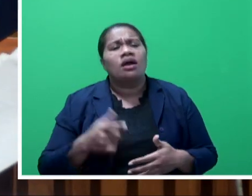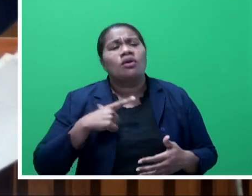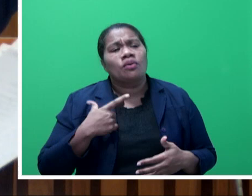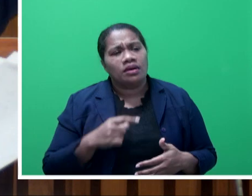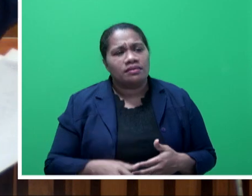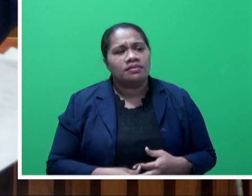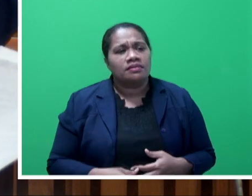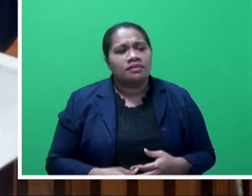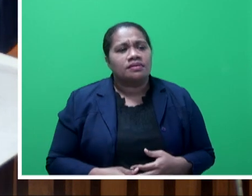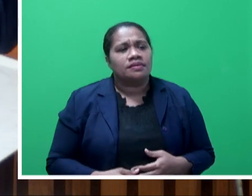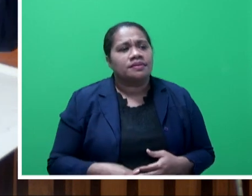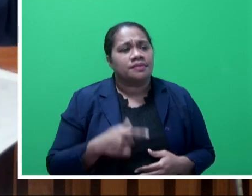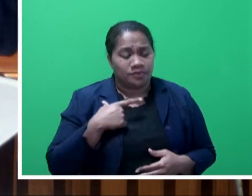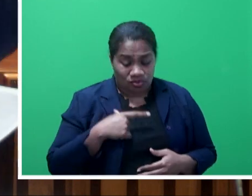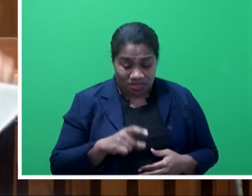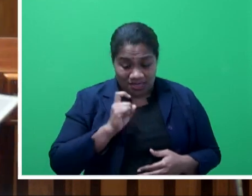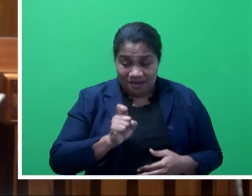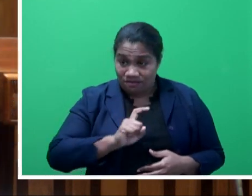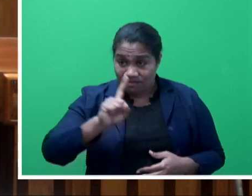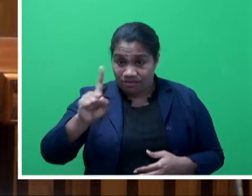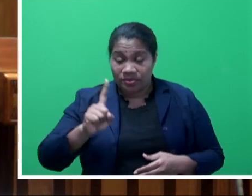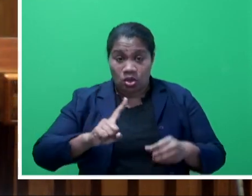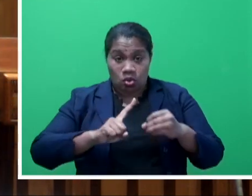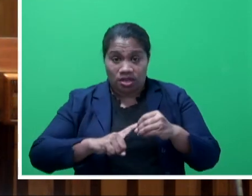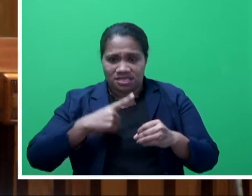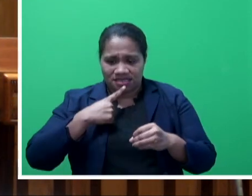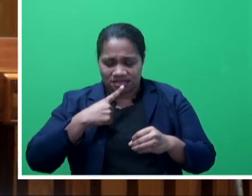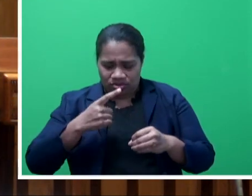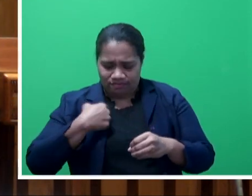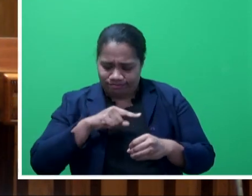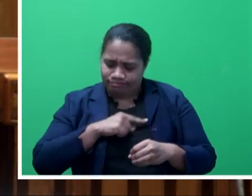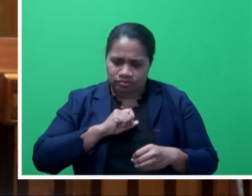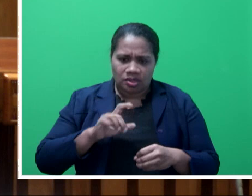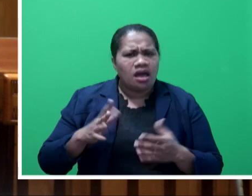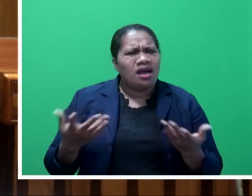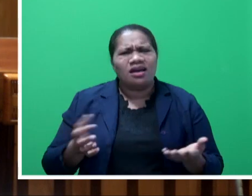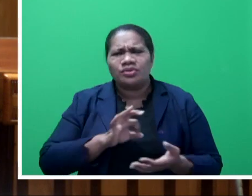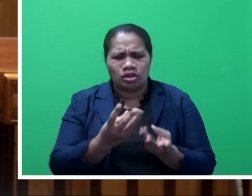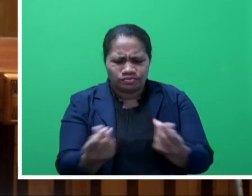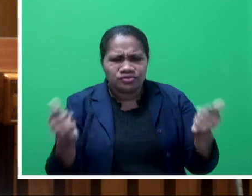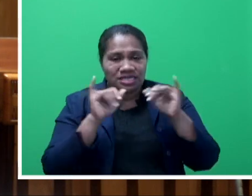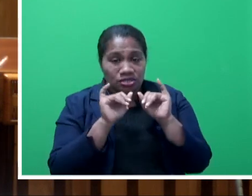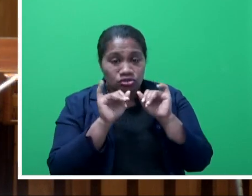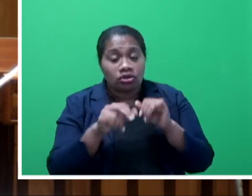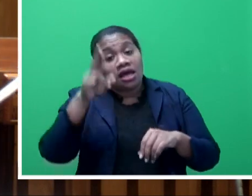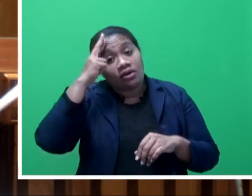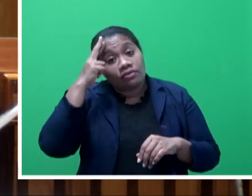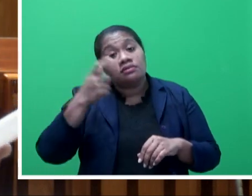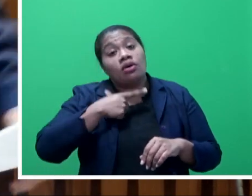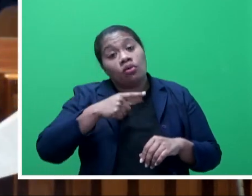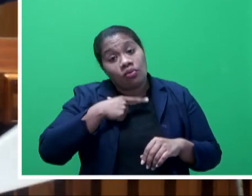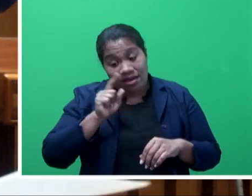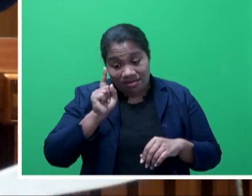government go to Qantas and say, bail us out? They're not addressing that issue. The reason why that arose